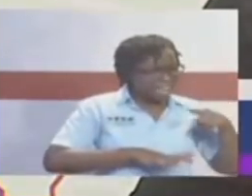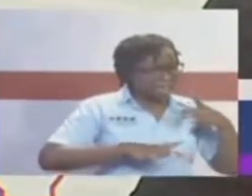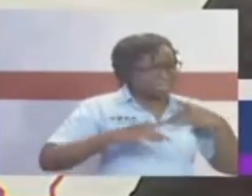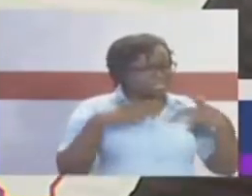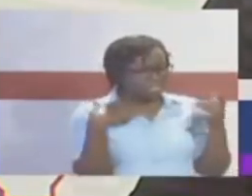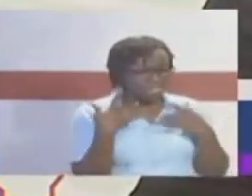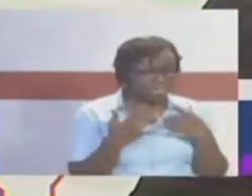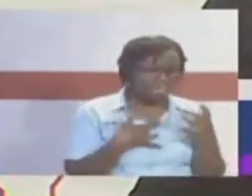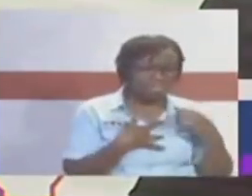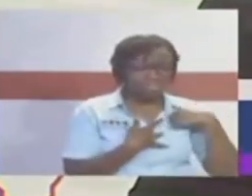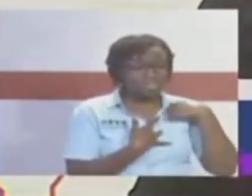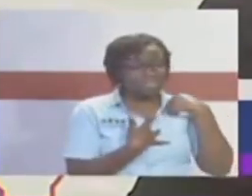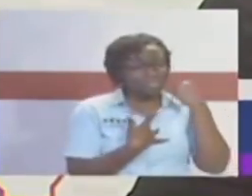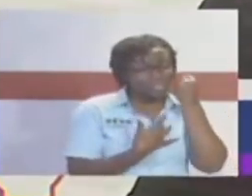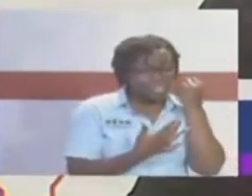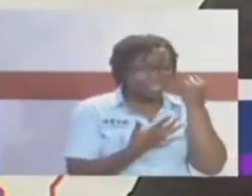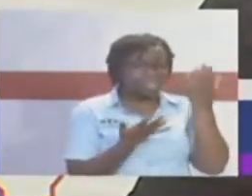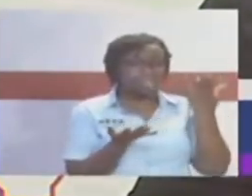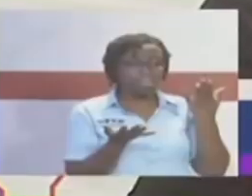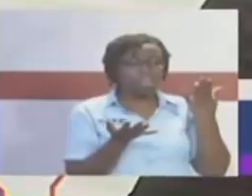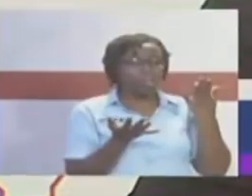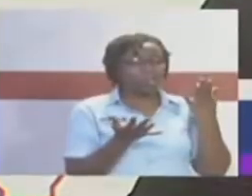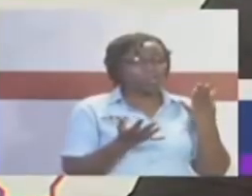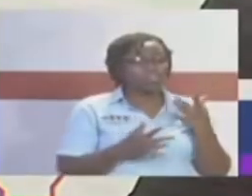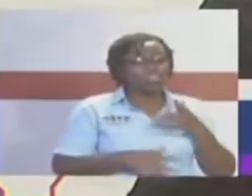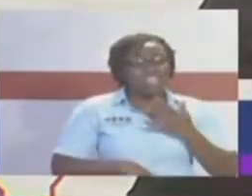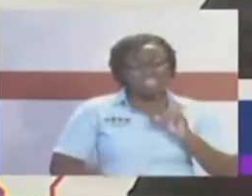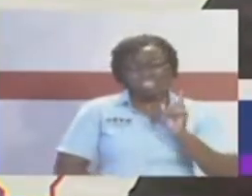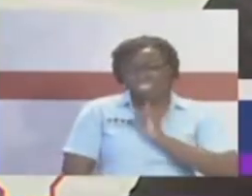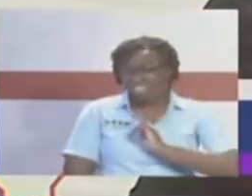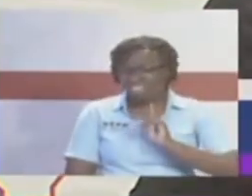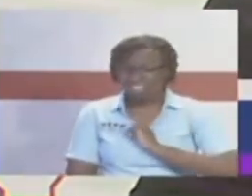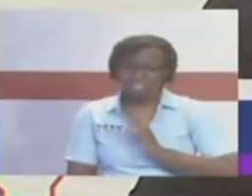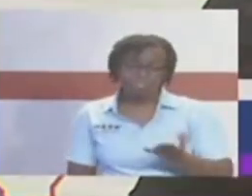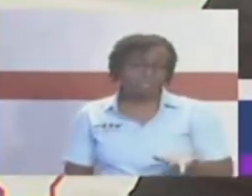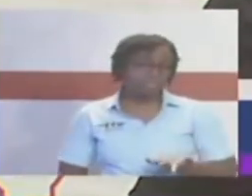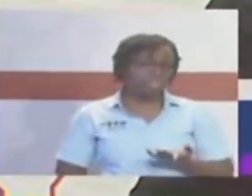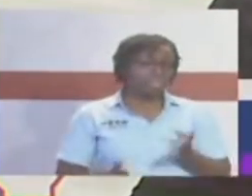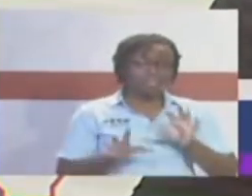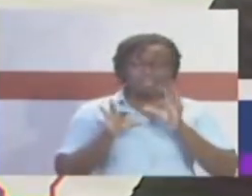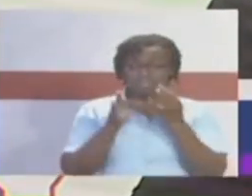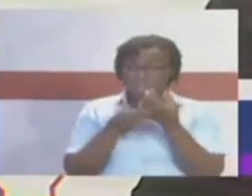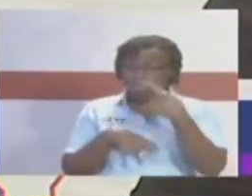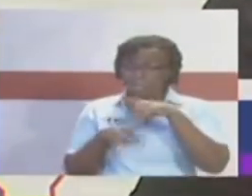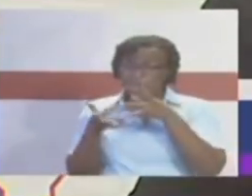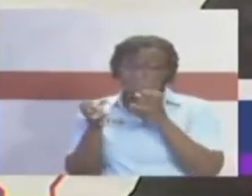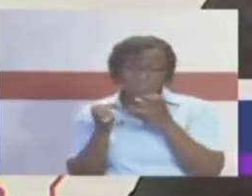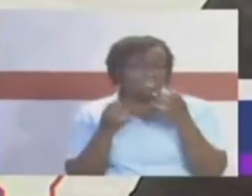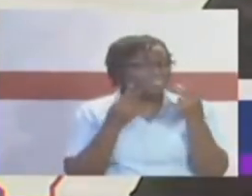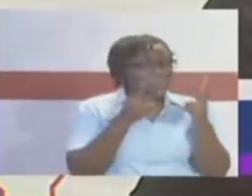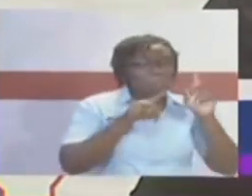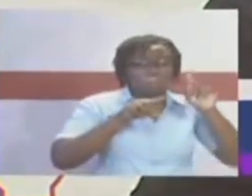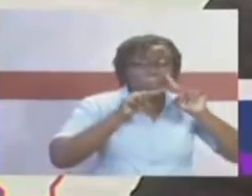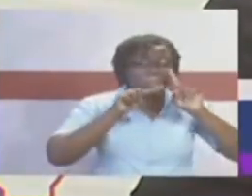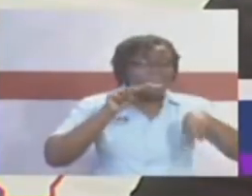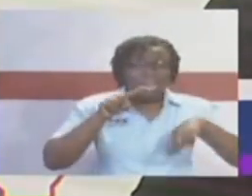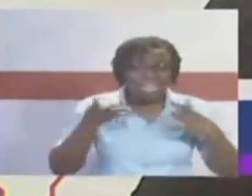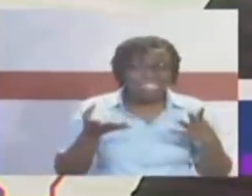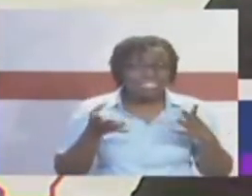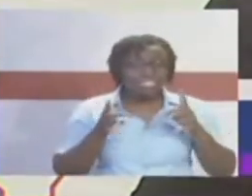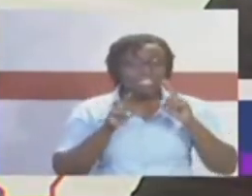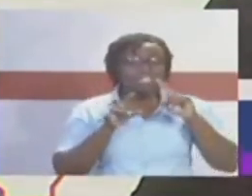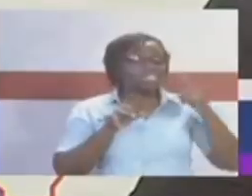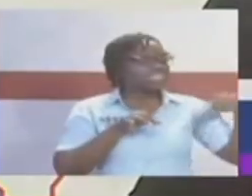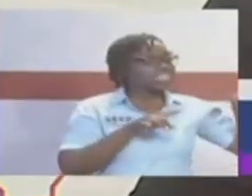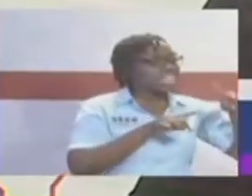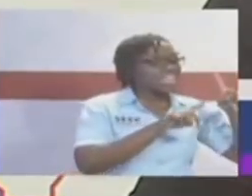extreme loneliness. Family members are unable to visit, and so patients depend on phone and video calls to stay in touch with their